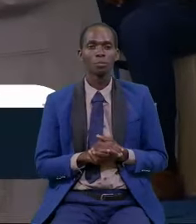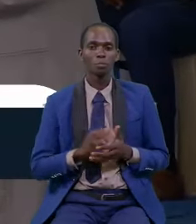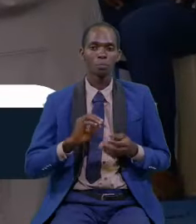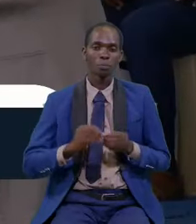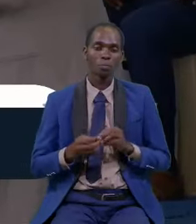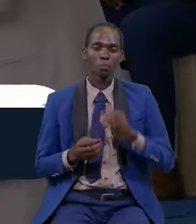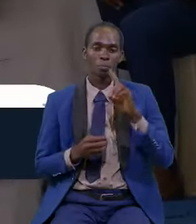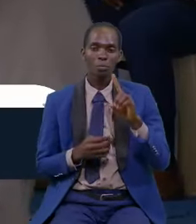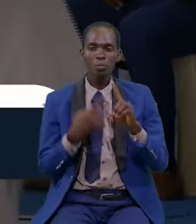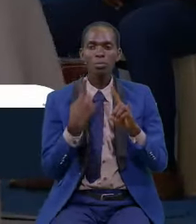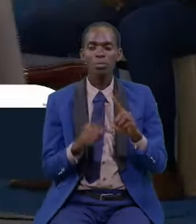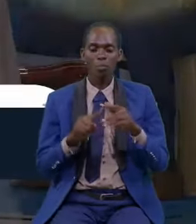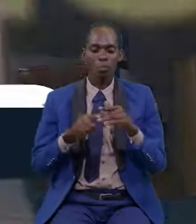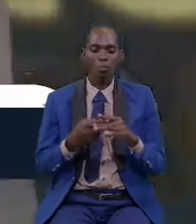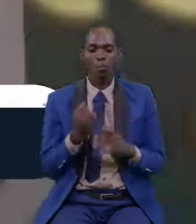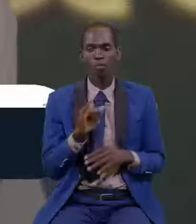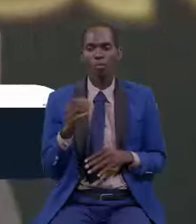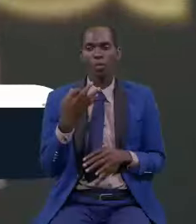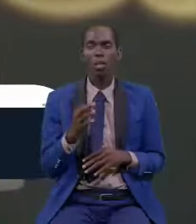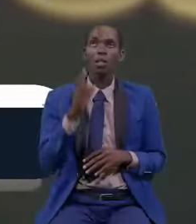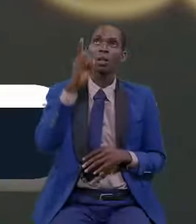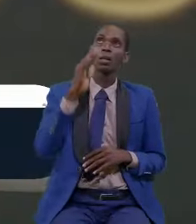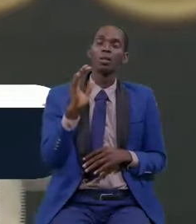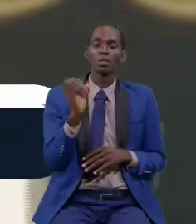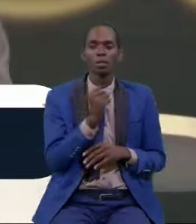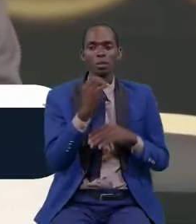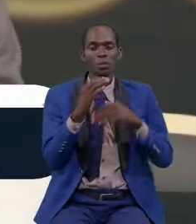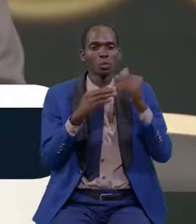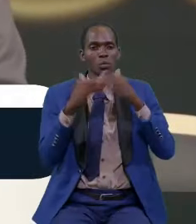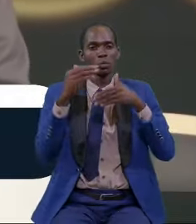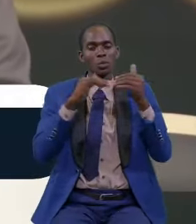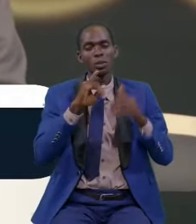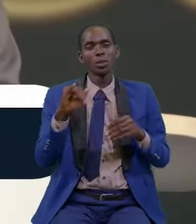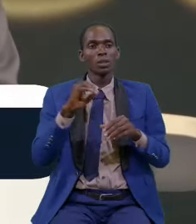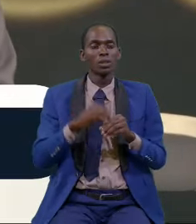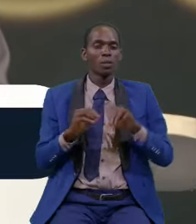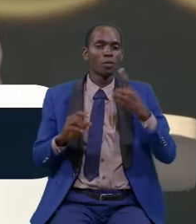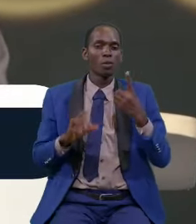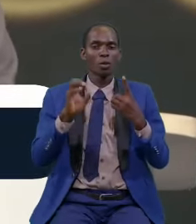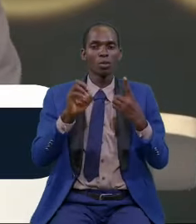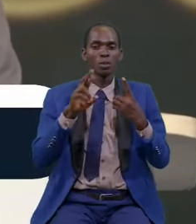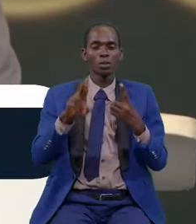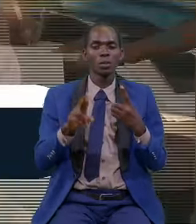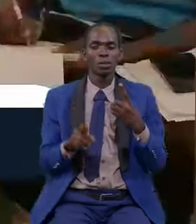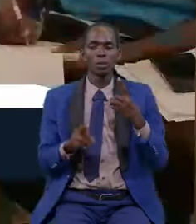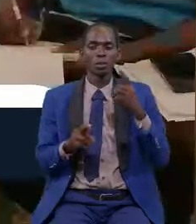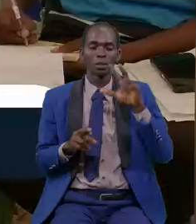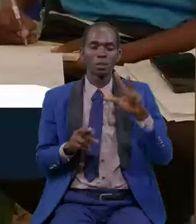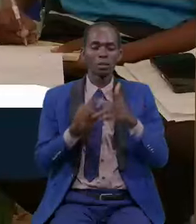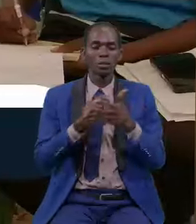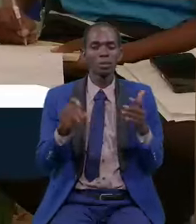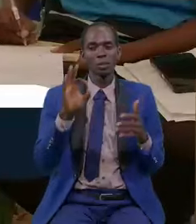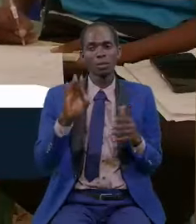building. It tells us in 1 Corinthians chapter 3, reading from verse 9. 1 Corinthians